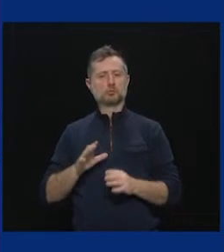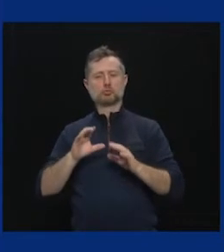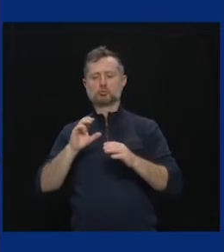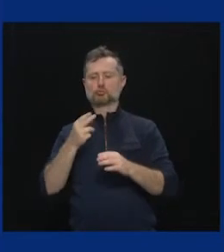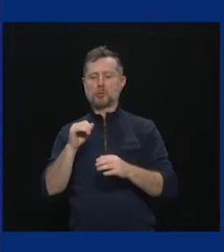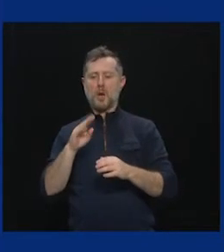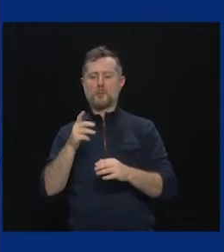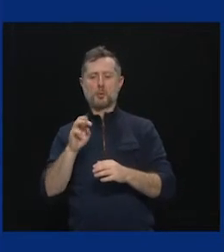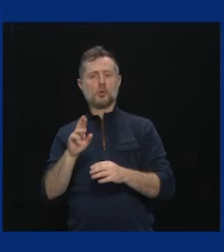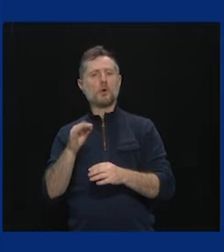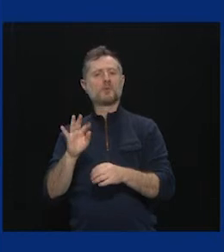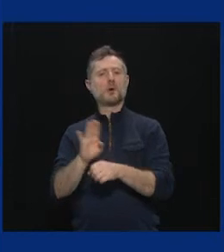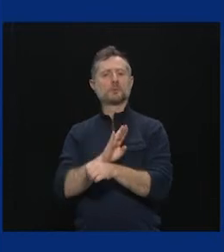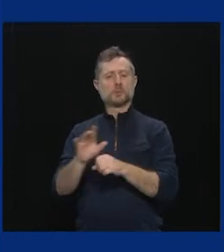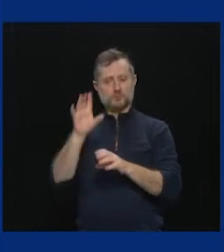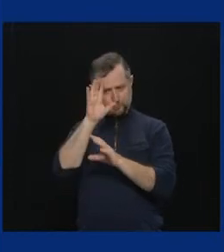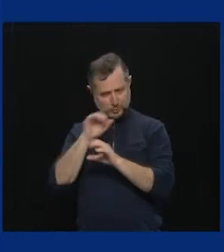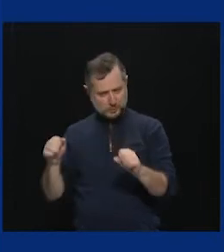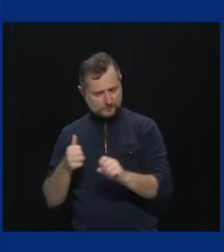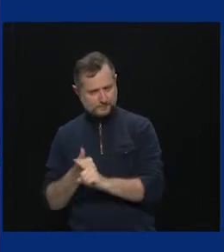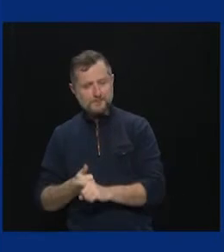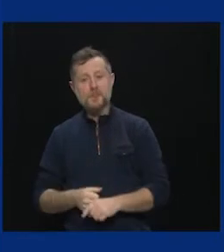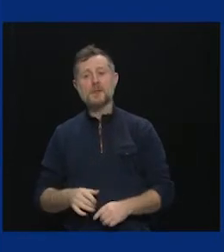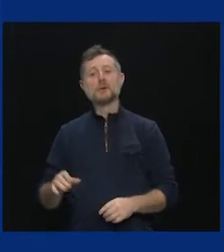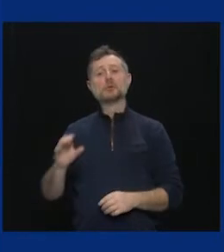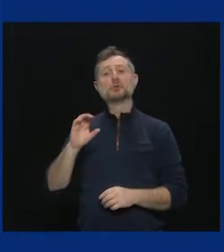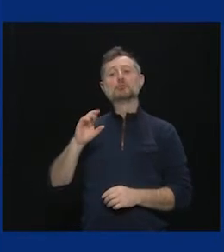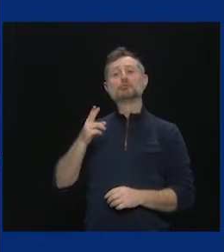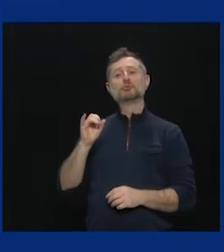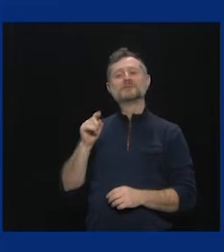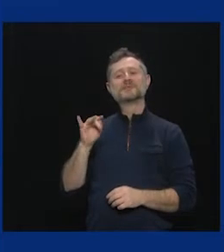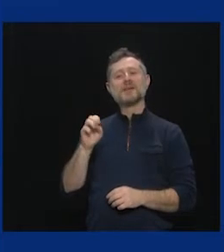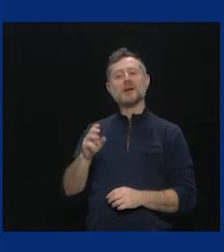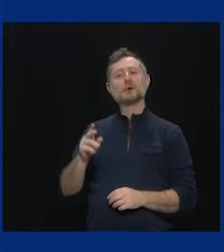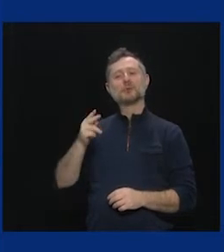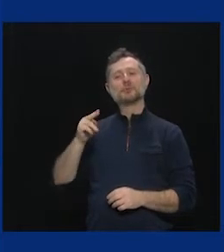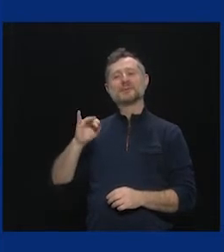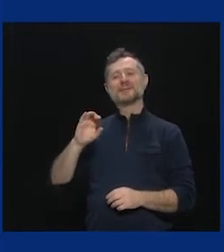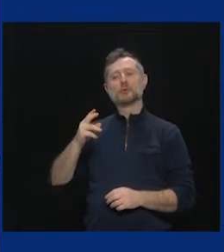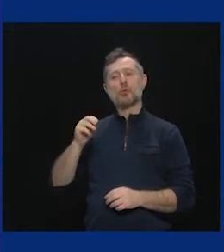Christine Nicholas, President, New York State Tourism Advisory Council,